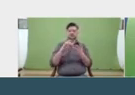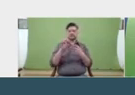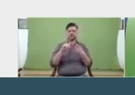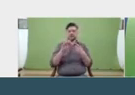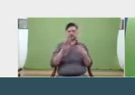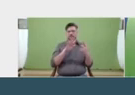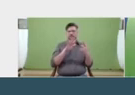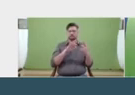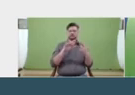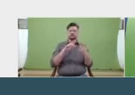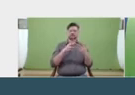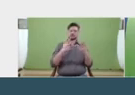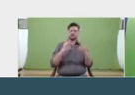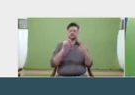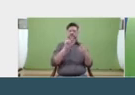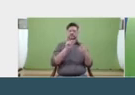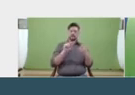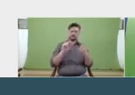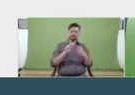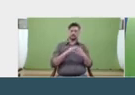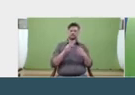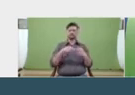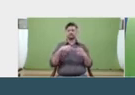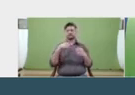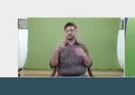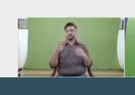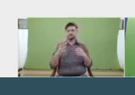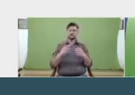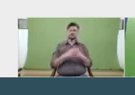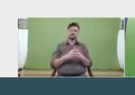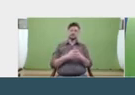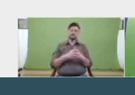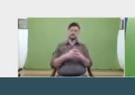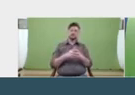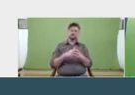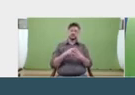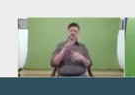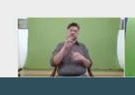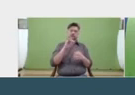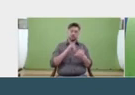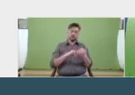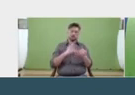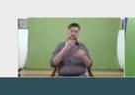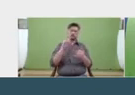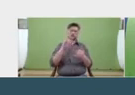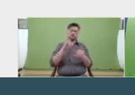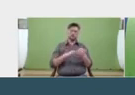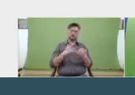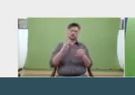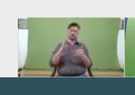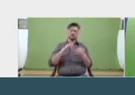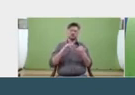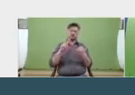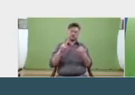map is the rare orders that is vos ovs and osv you can see their numbers are very little